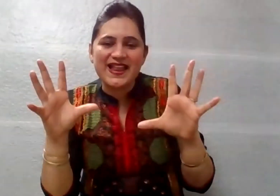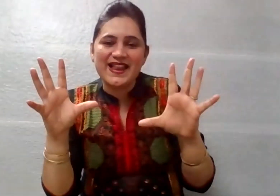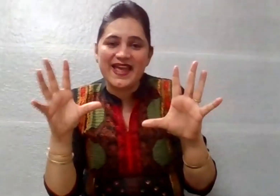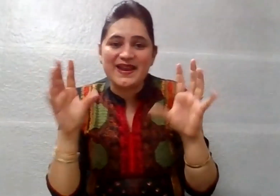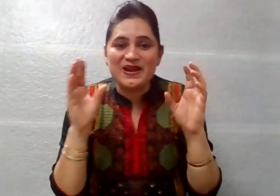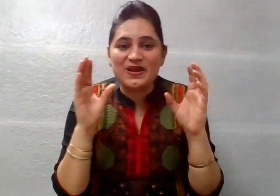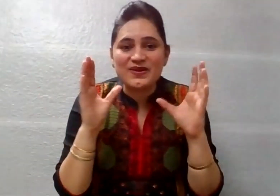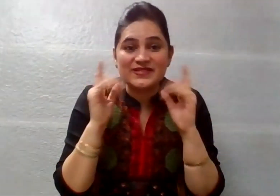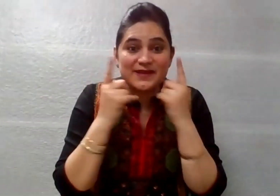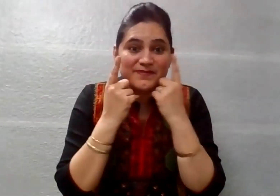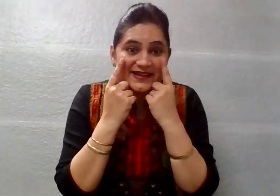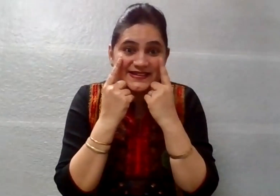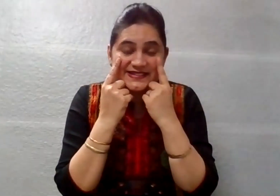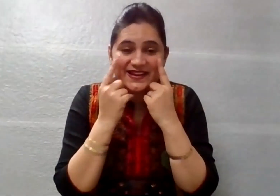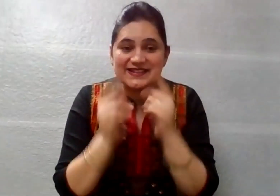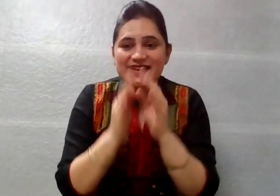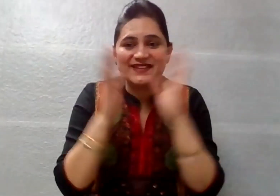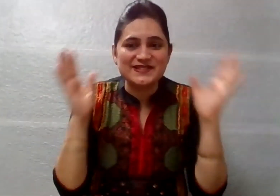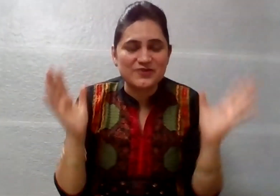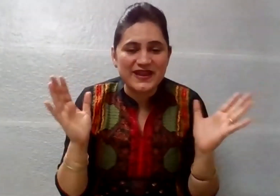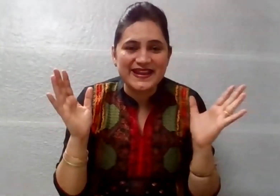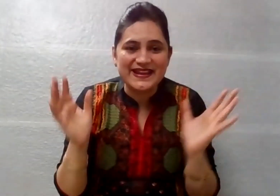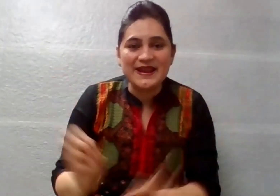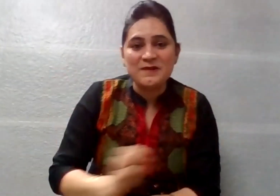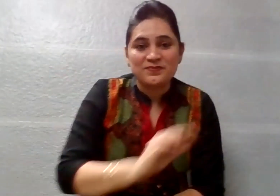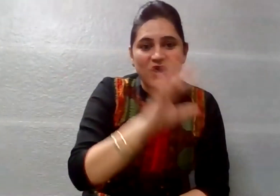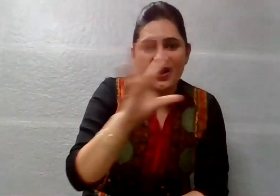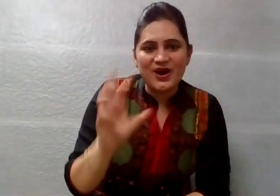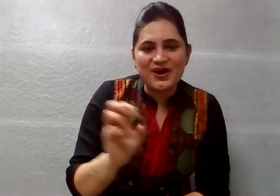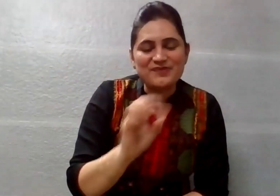spell and look with our magnetize at the screen.